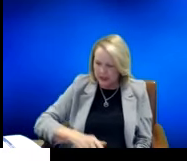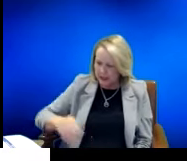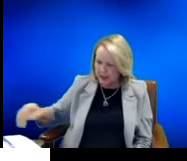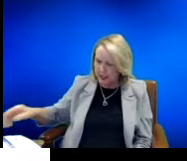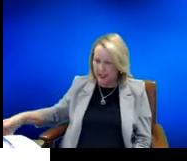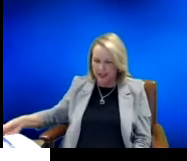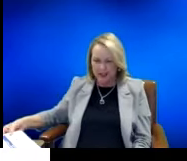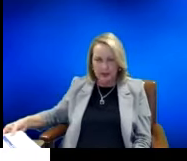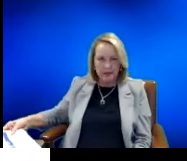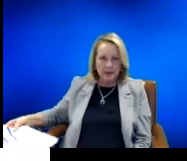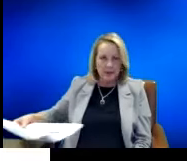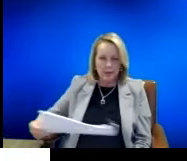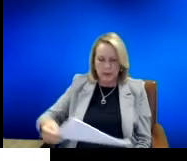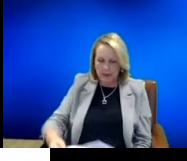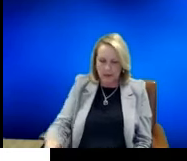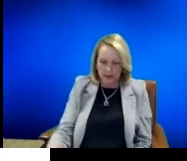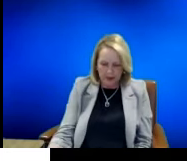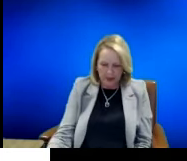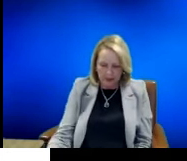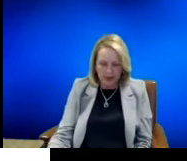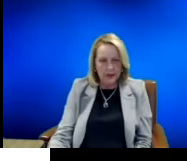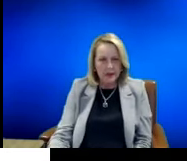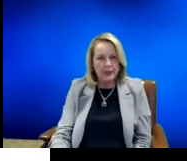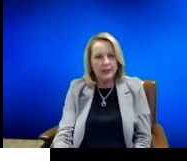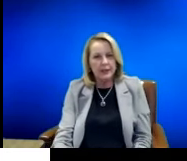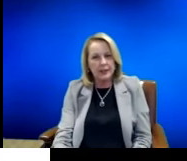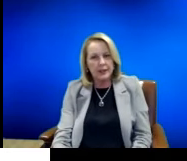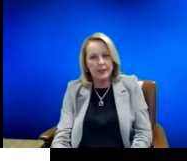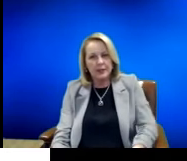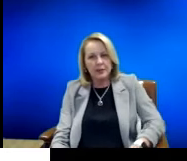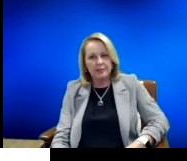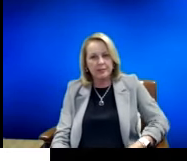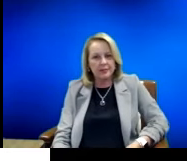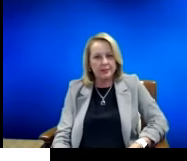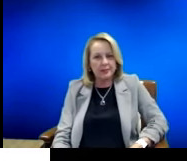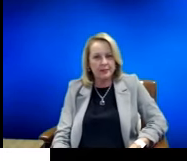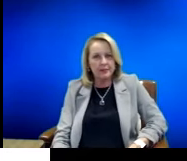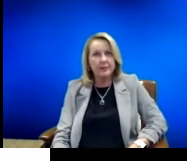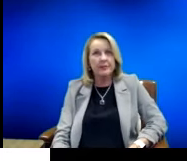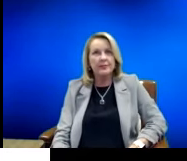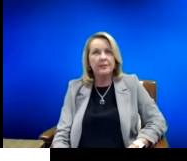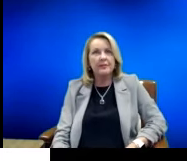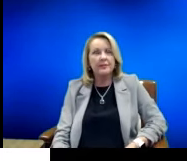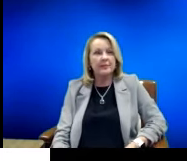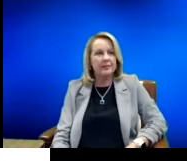so that you were much. able to do this for us. Have a great afternoon, everybody. Bye-bye.